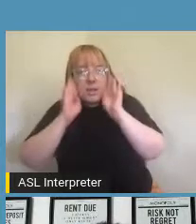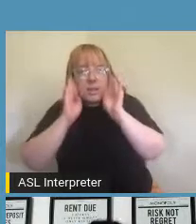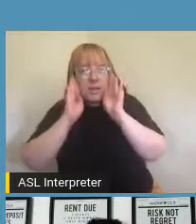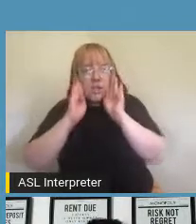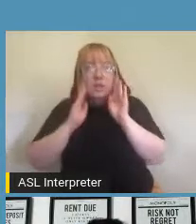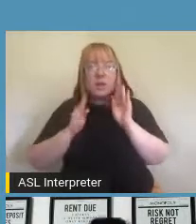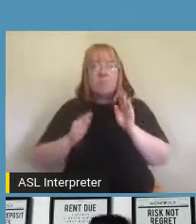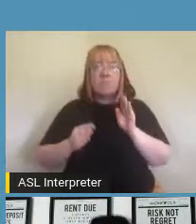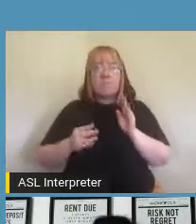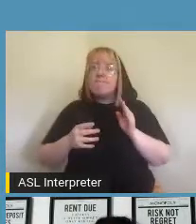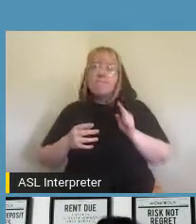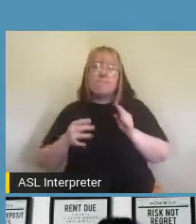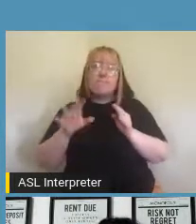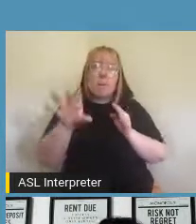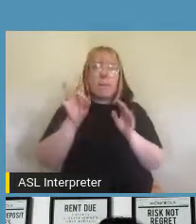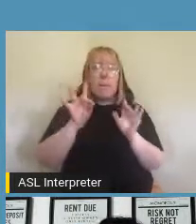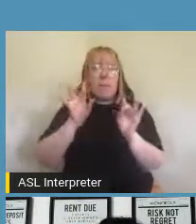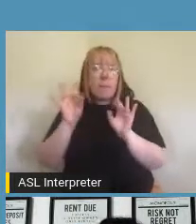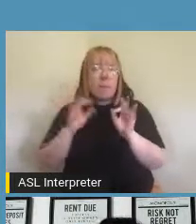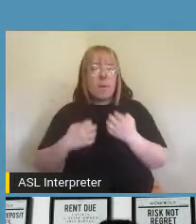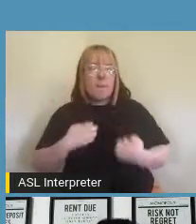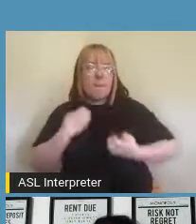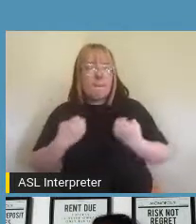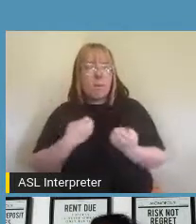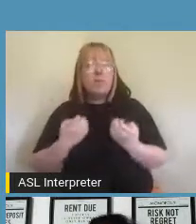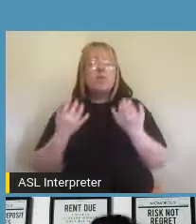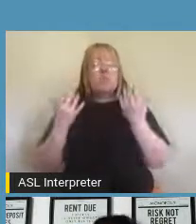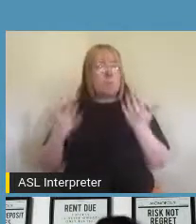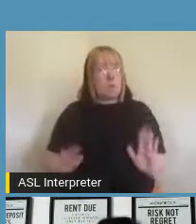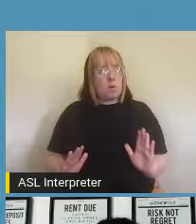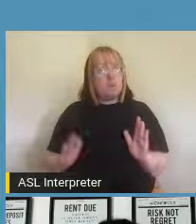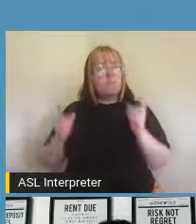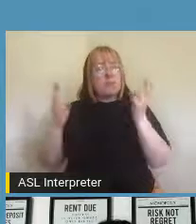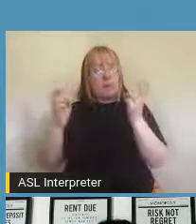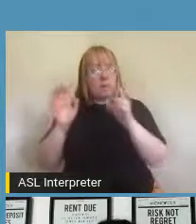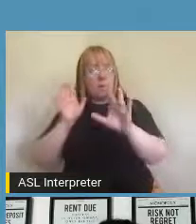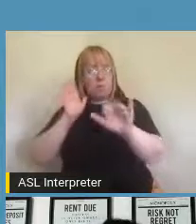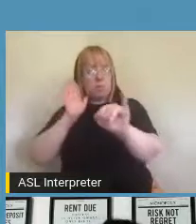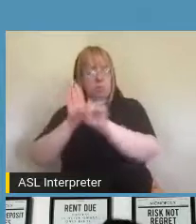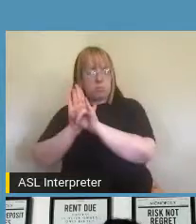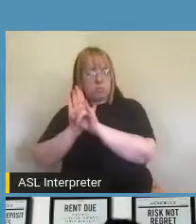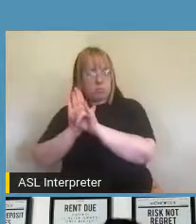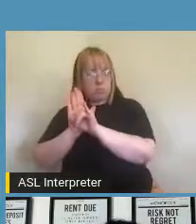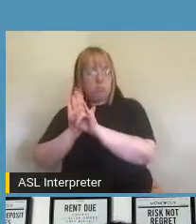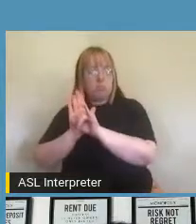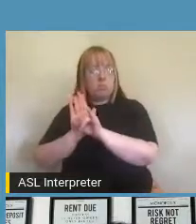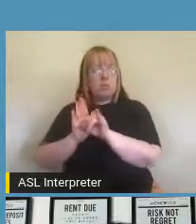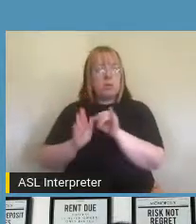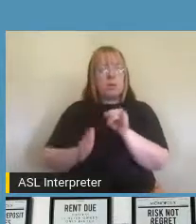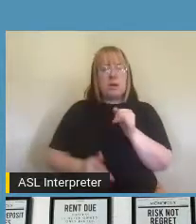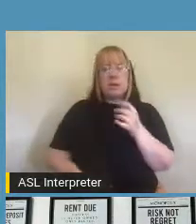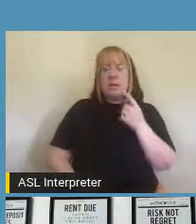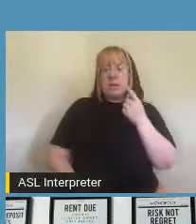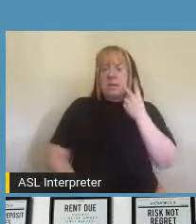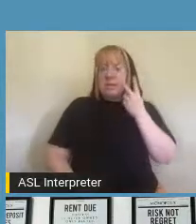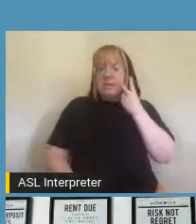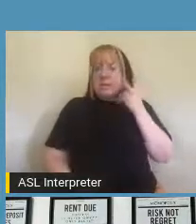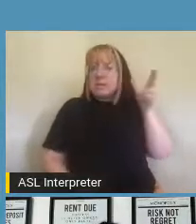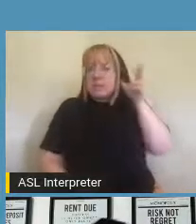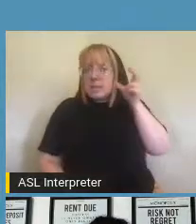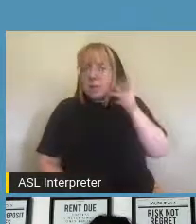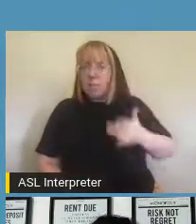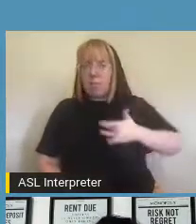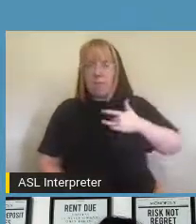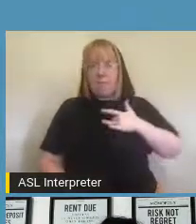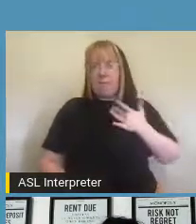now, now that we've selected this topic, what are the top, 3 things a visitor must see, hear, and feel? And this is really important as we're going to